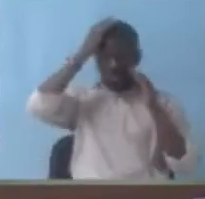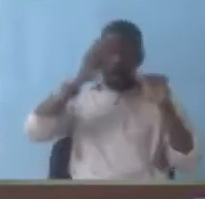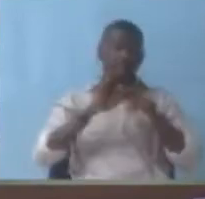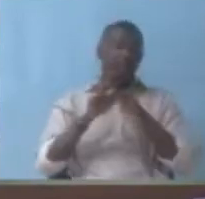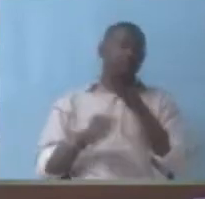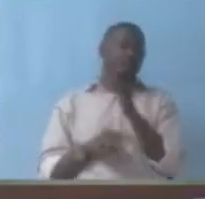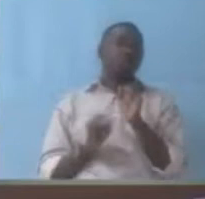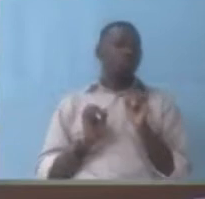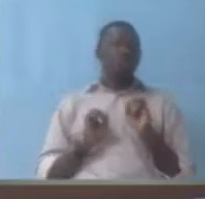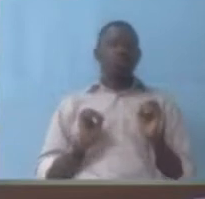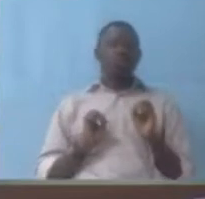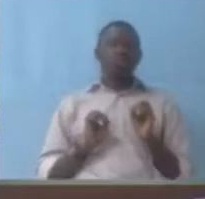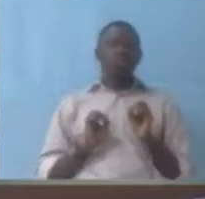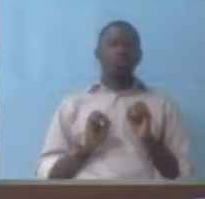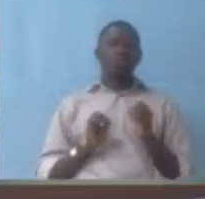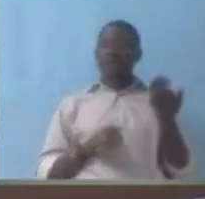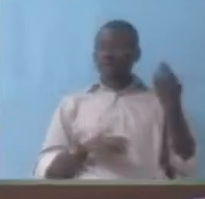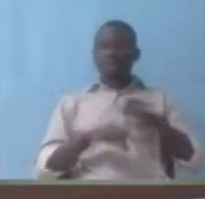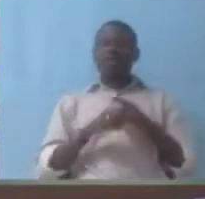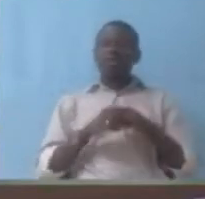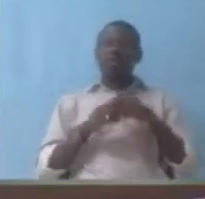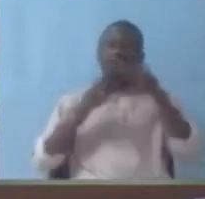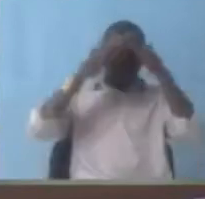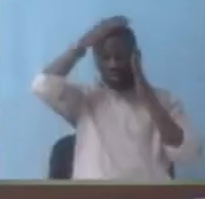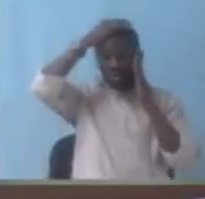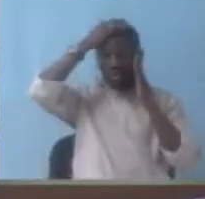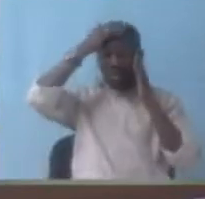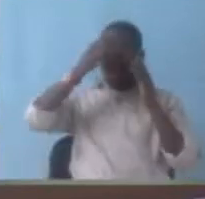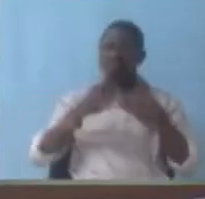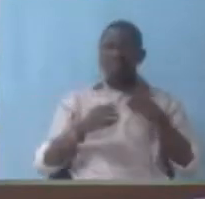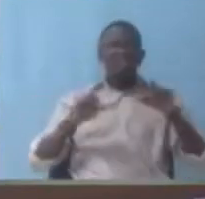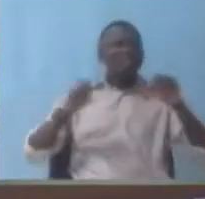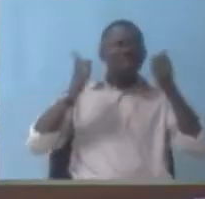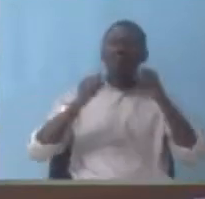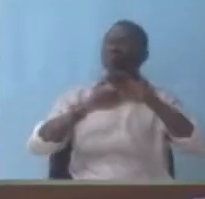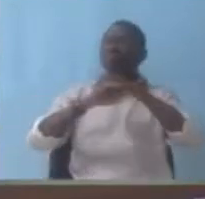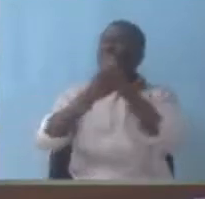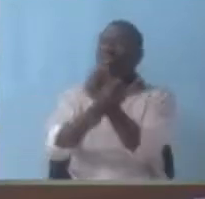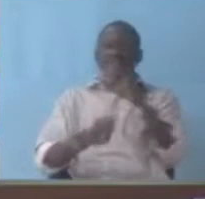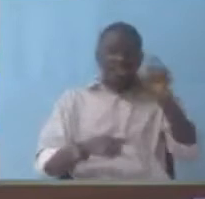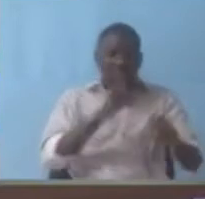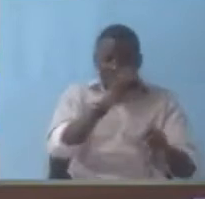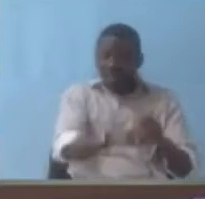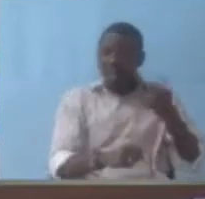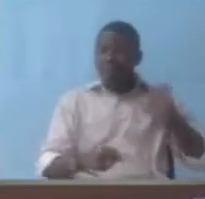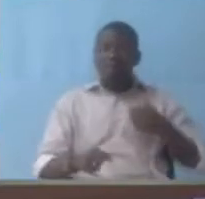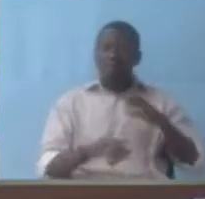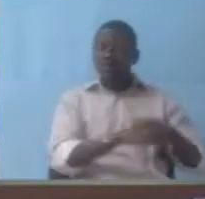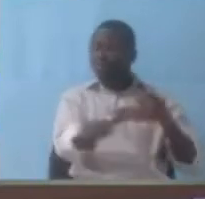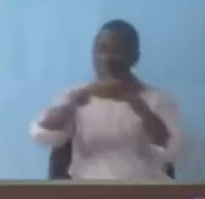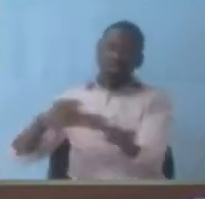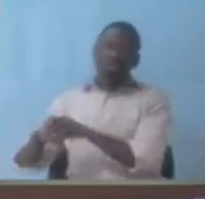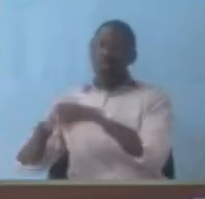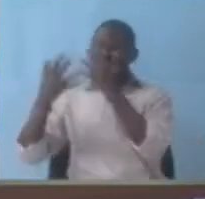The soldiers were already detaining people in mile two. Soldieroli ya mutare drone kamolu mutakate sorom mile two.